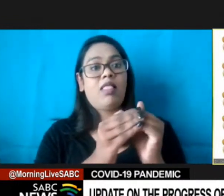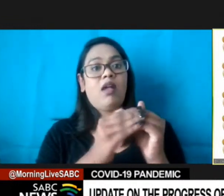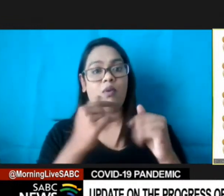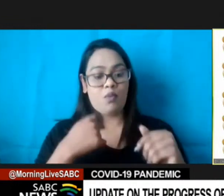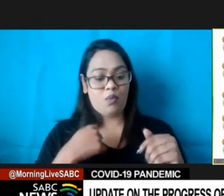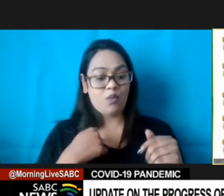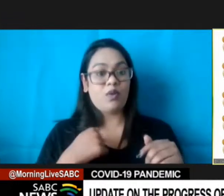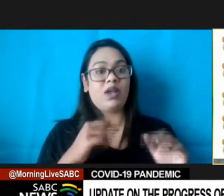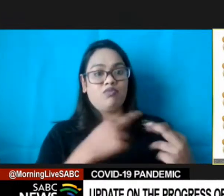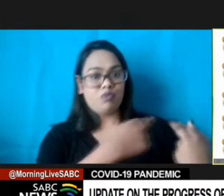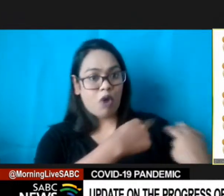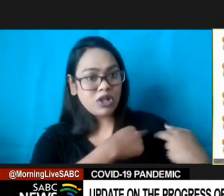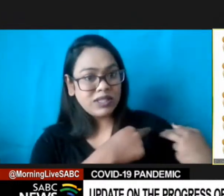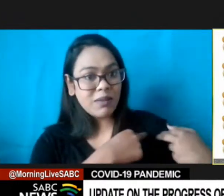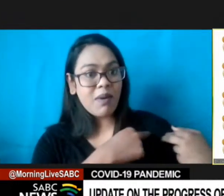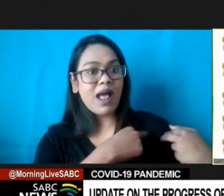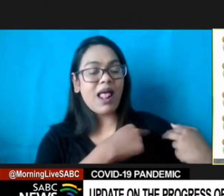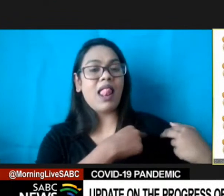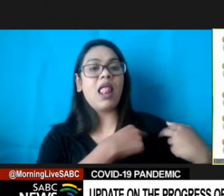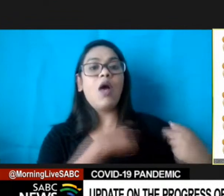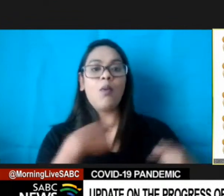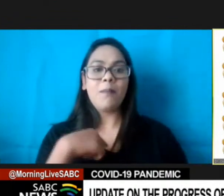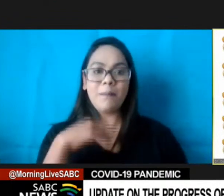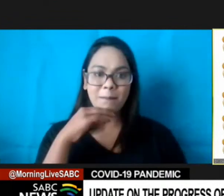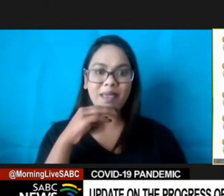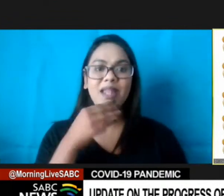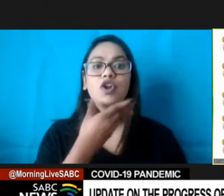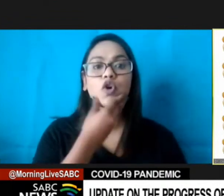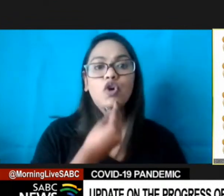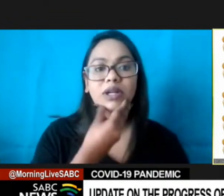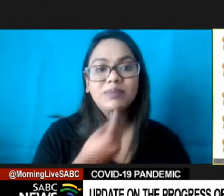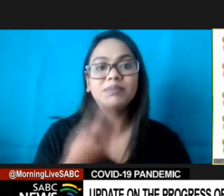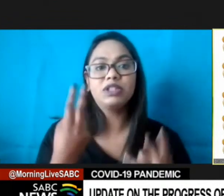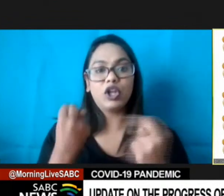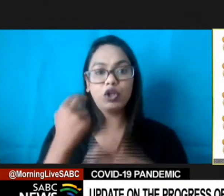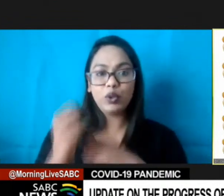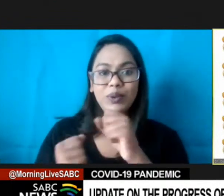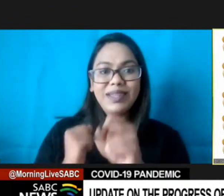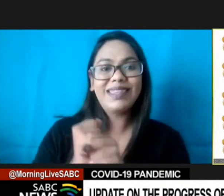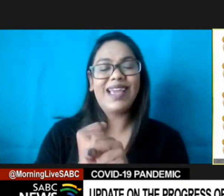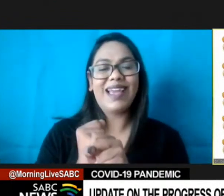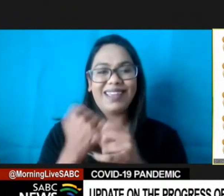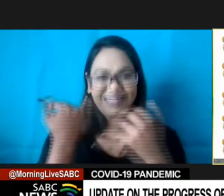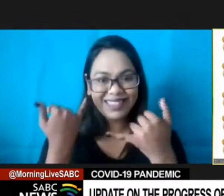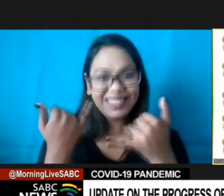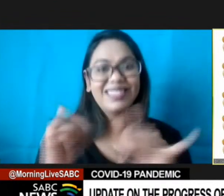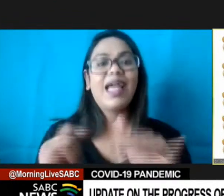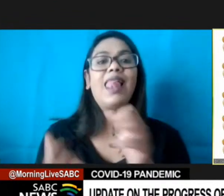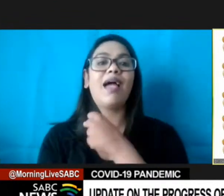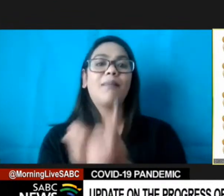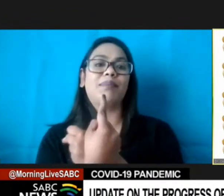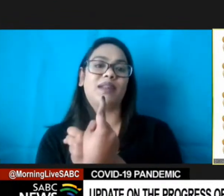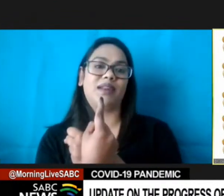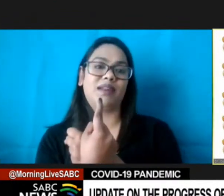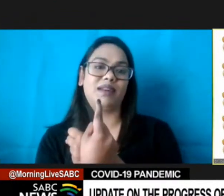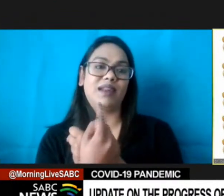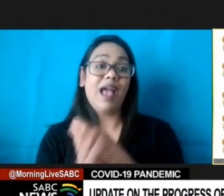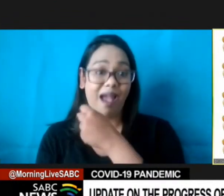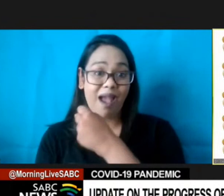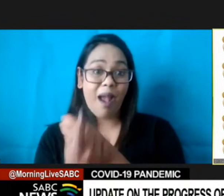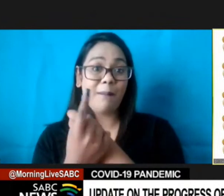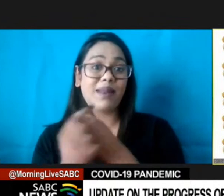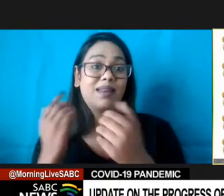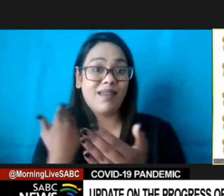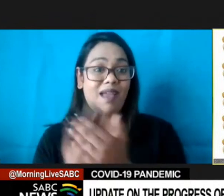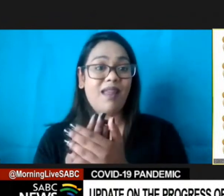opportunity for us to make sure that we can have an enjoyable but very safe festive season. Above all precautions,